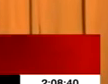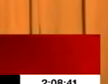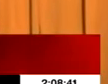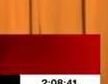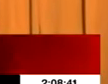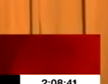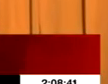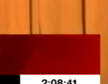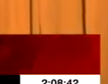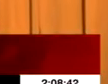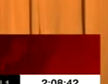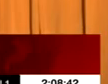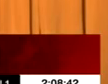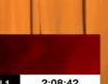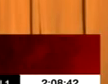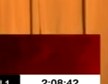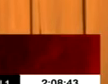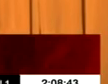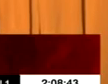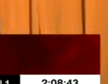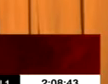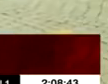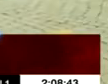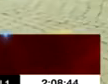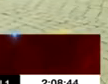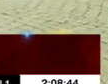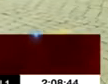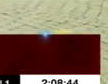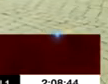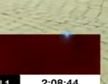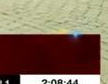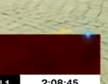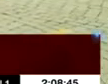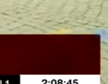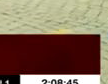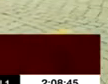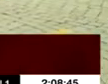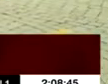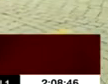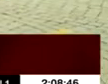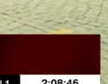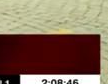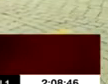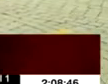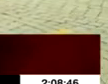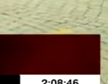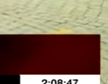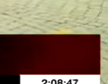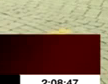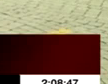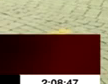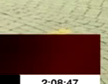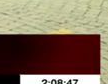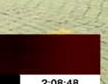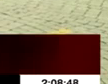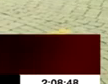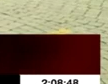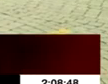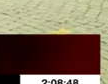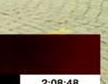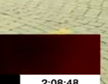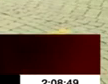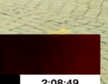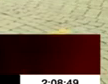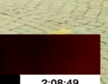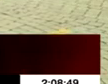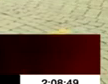place, which was taking place at the Bomas. The Bomas Conference was convened and adjourned 3 times, out